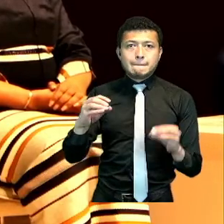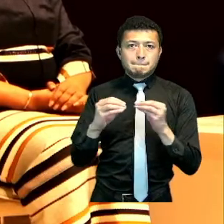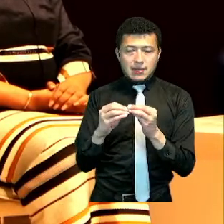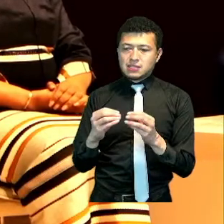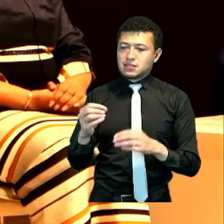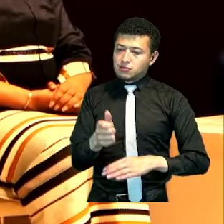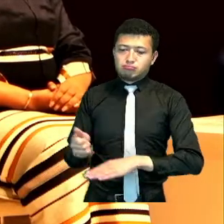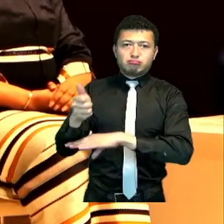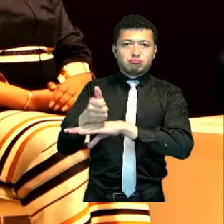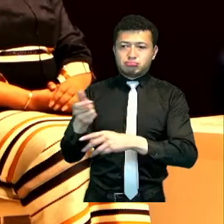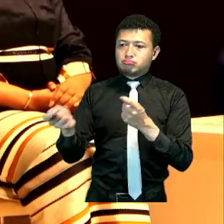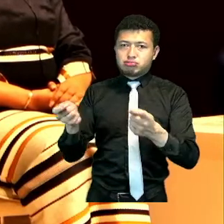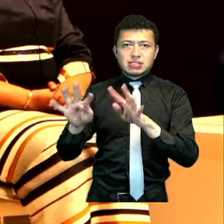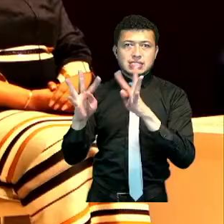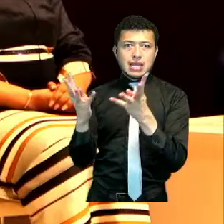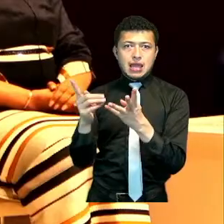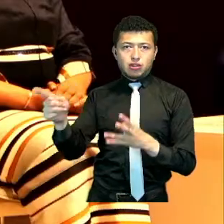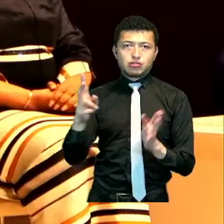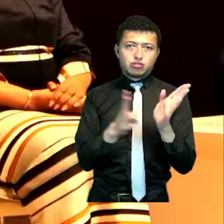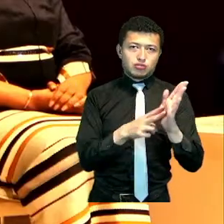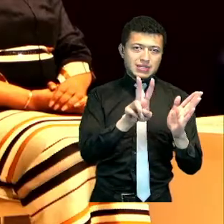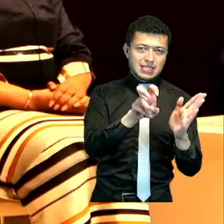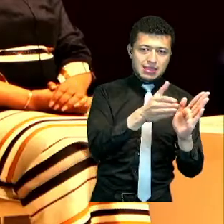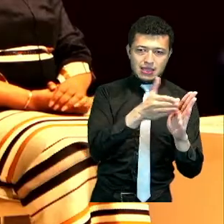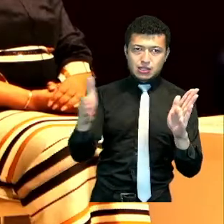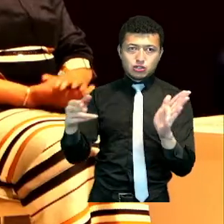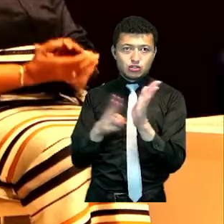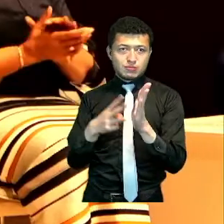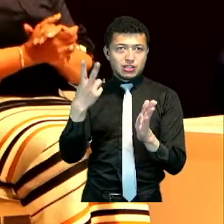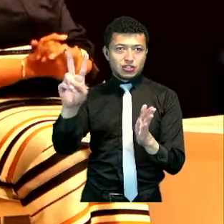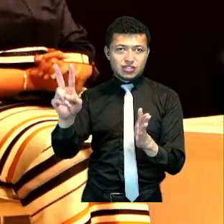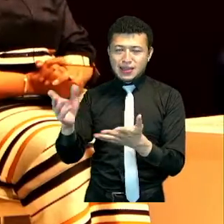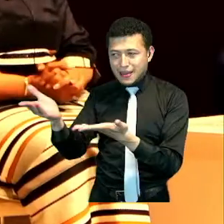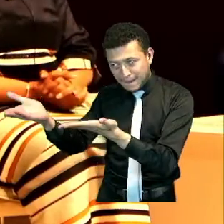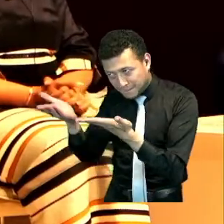of the Senate from 2007 to 2012. Welcome.